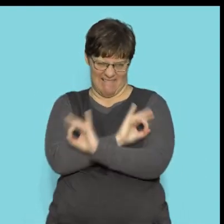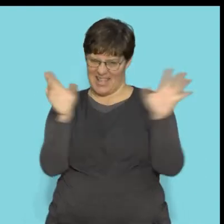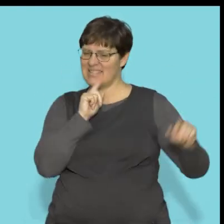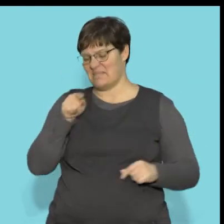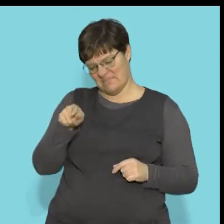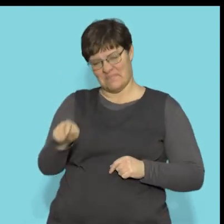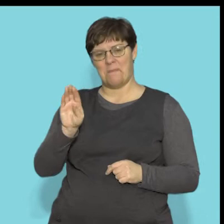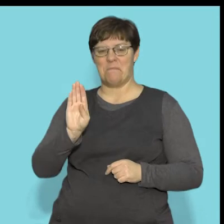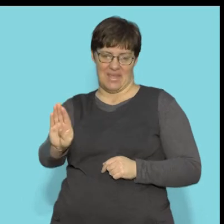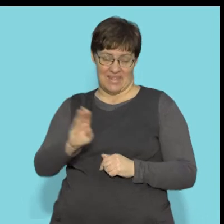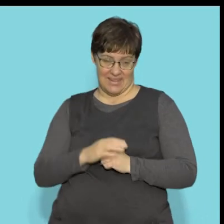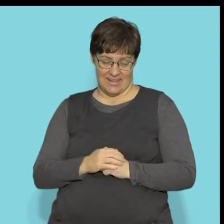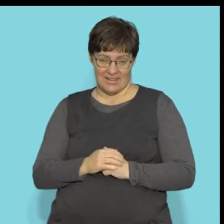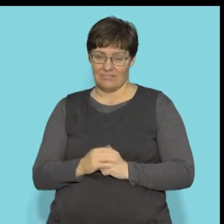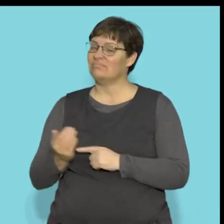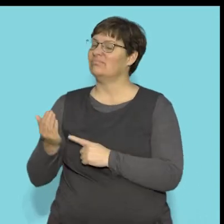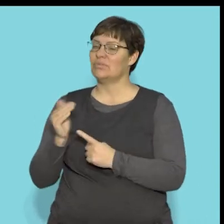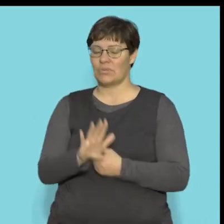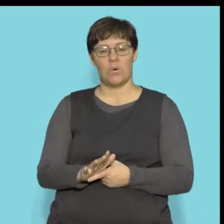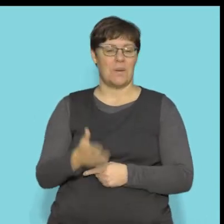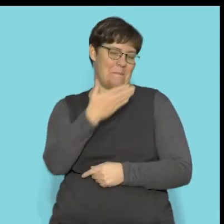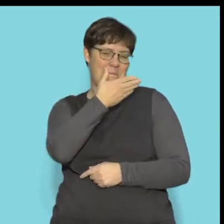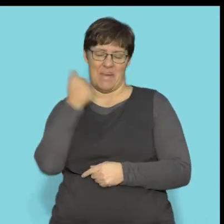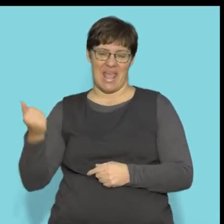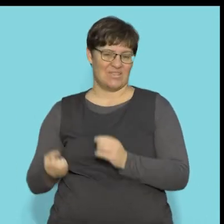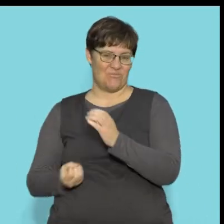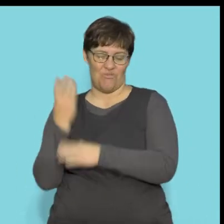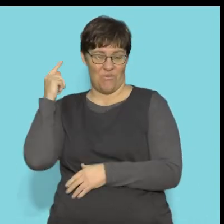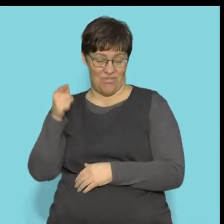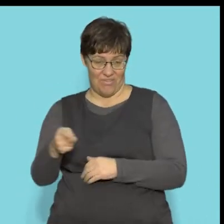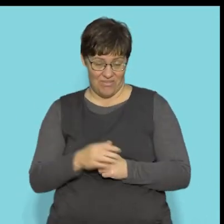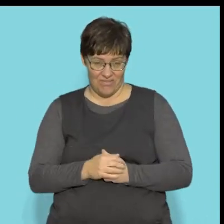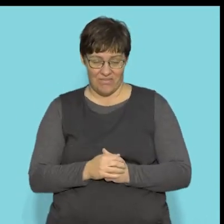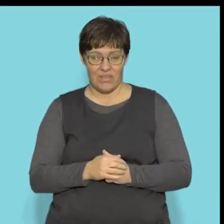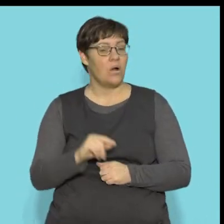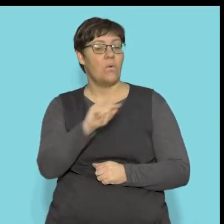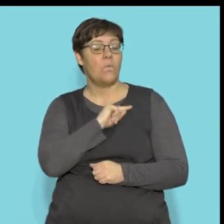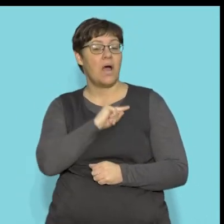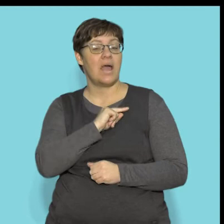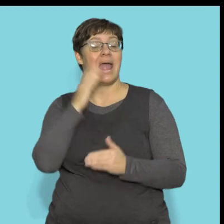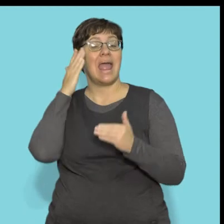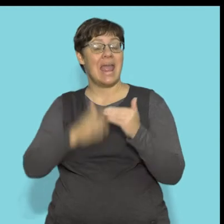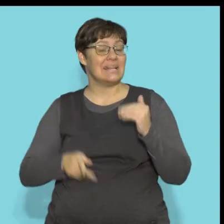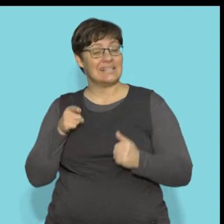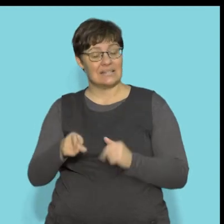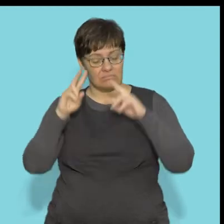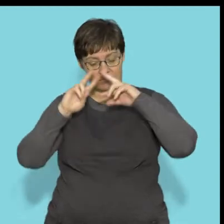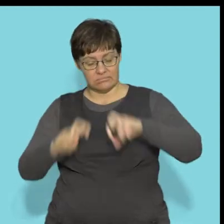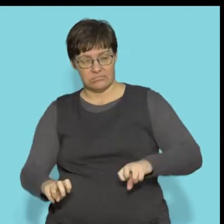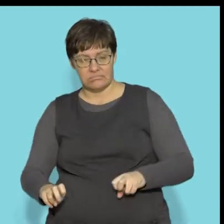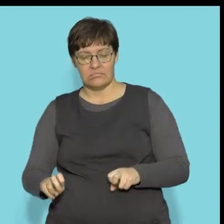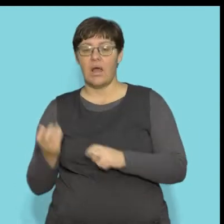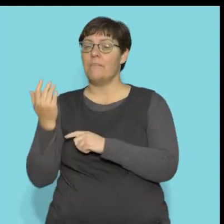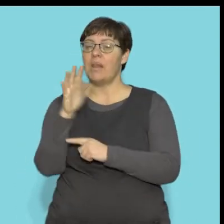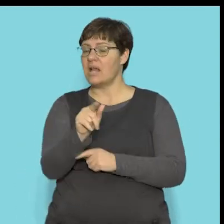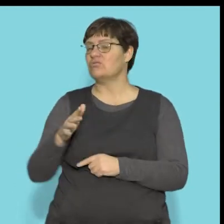clearly pot B is showing the best growth pattern, because by the end of our investigation, these